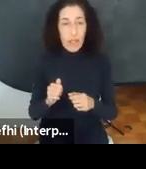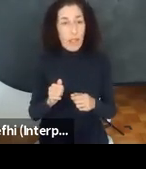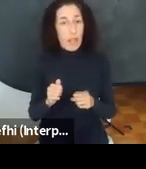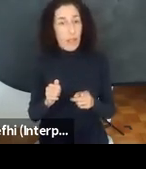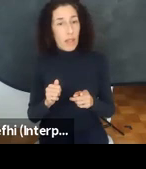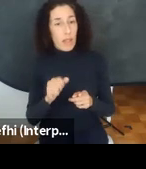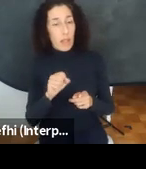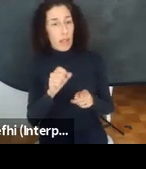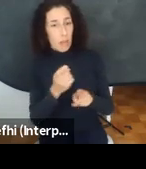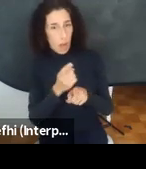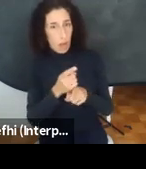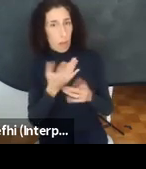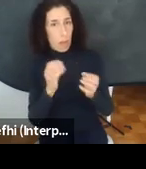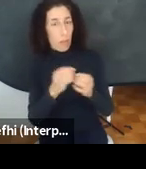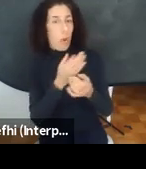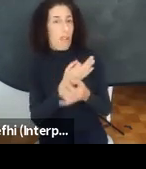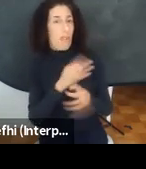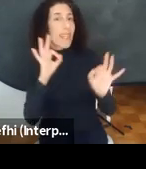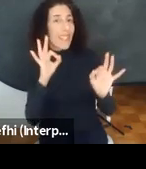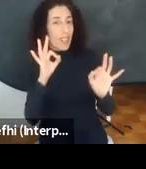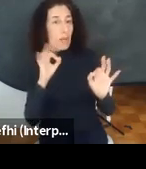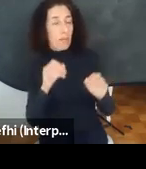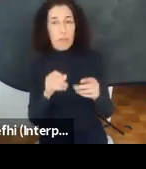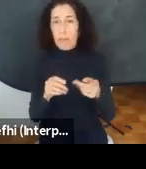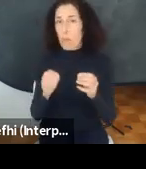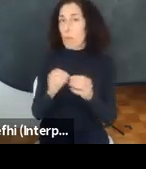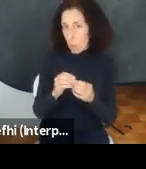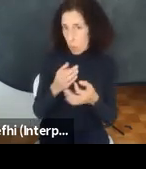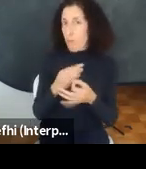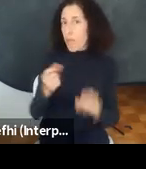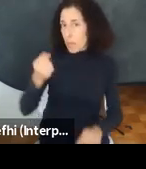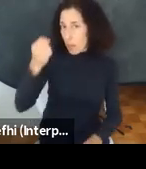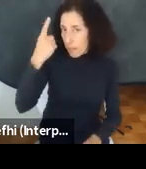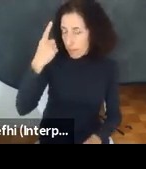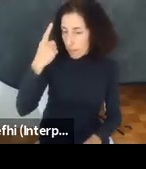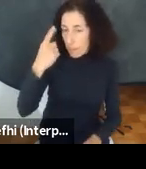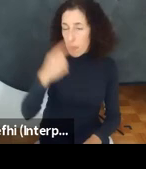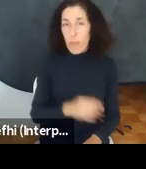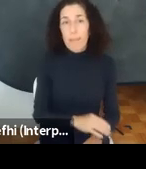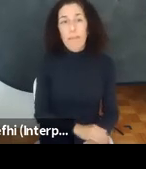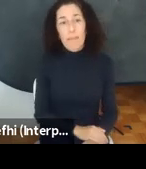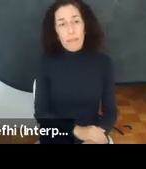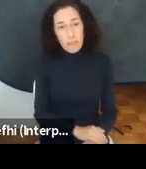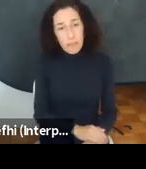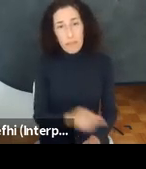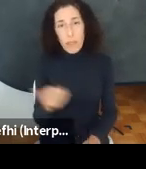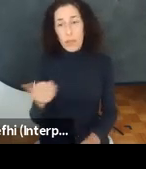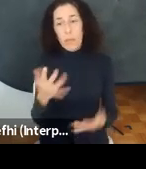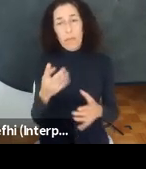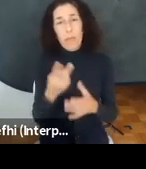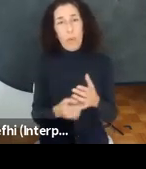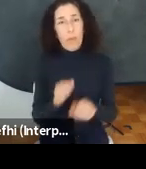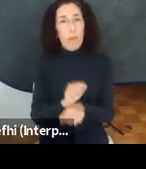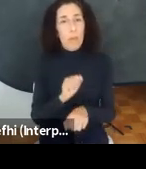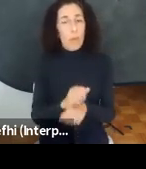Give them more freedom. More freedom. And I know you earlier, both of you have worked for many years. And of course, we also know that for a